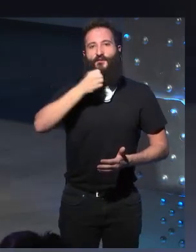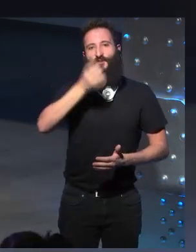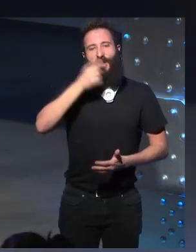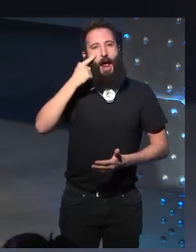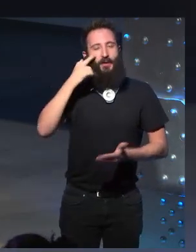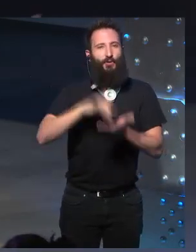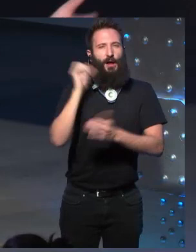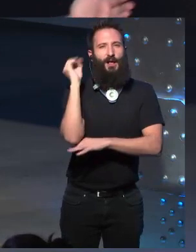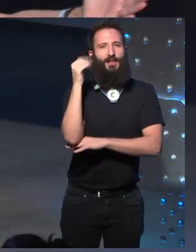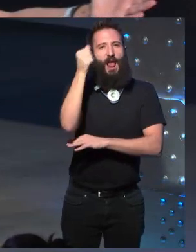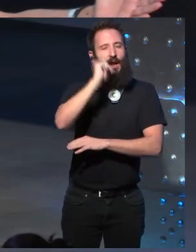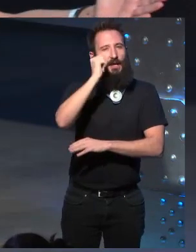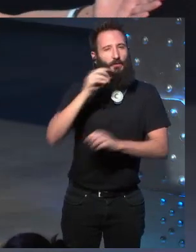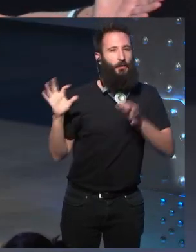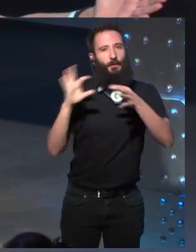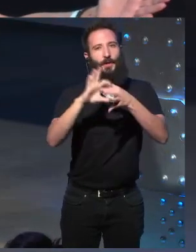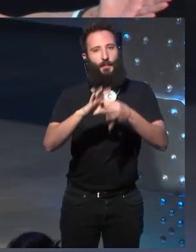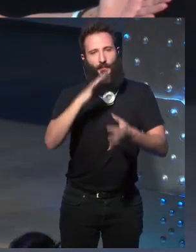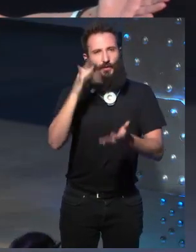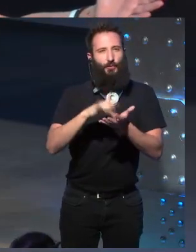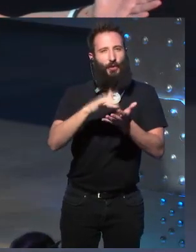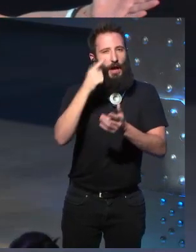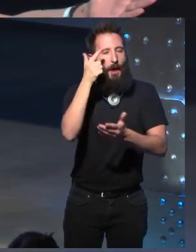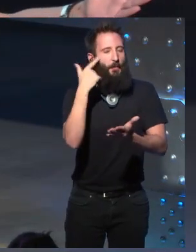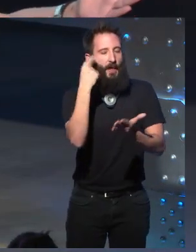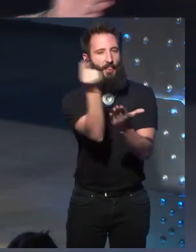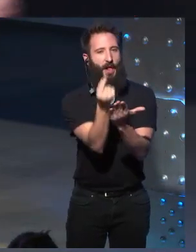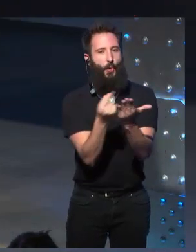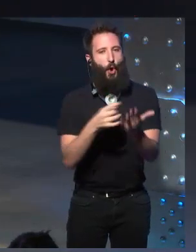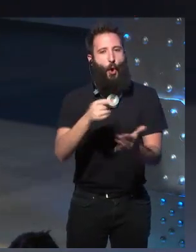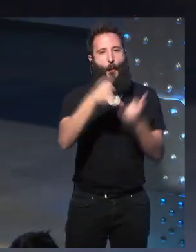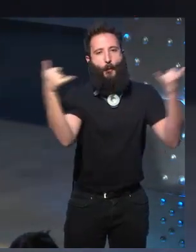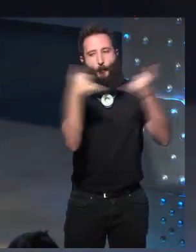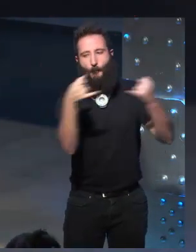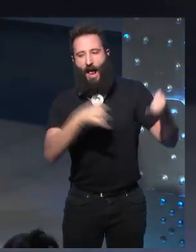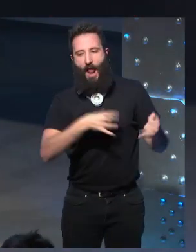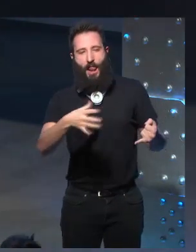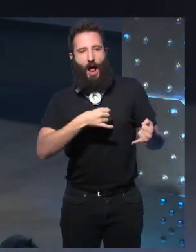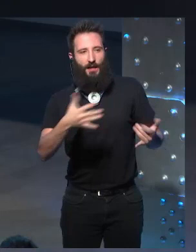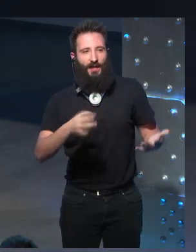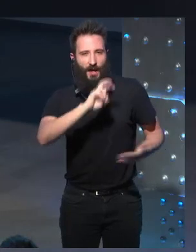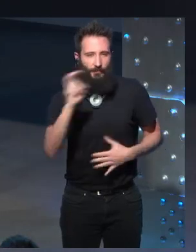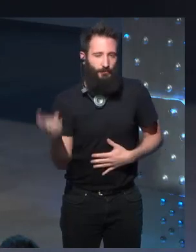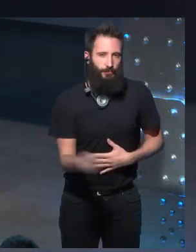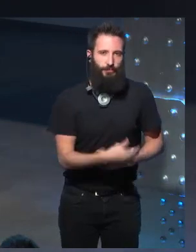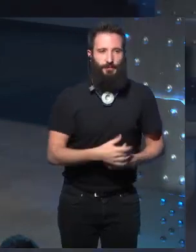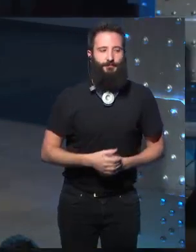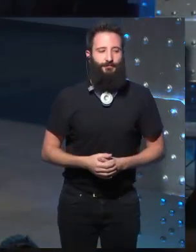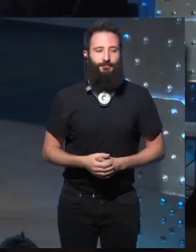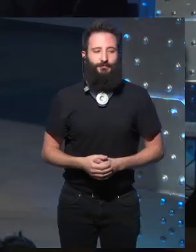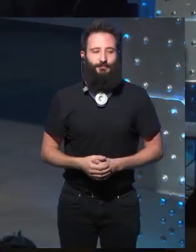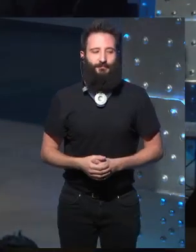Enrique Flores for his summary? Please show us, Enrique, what you've drawn of the Milky Way or your impressions,